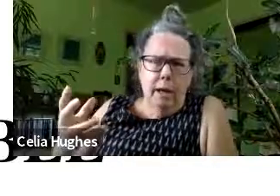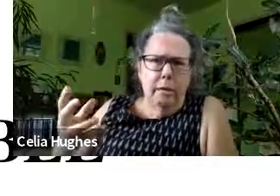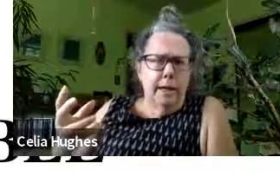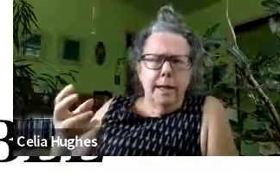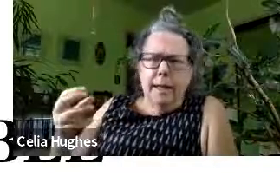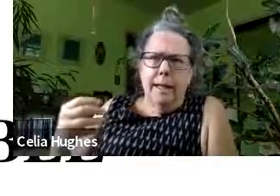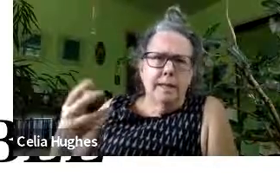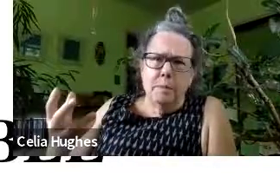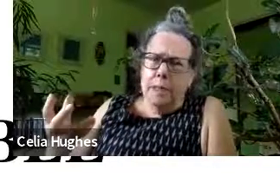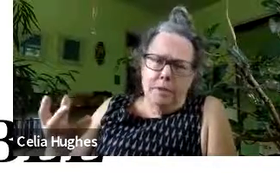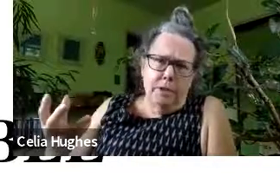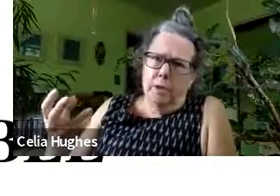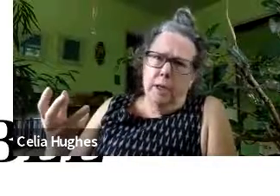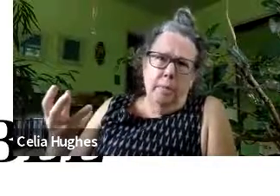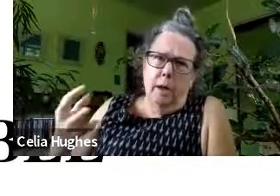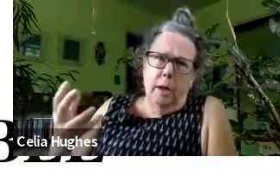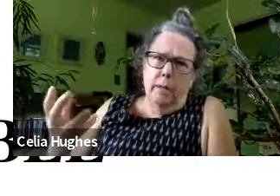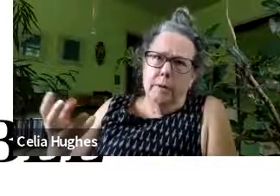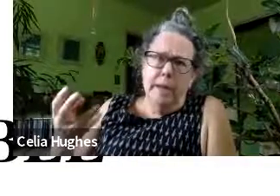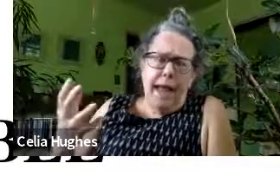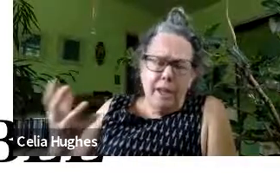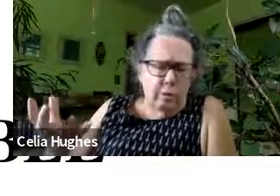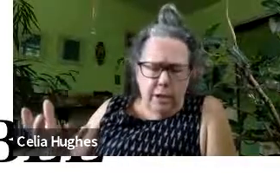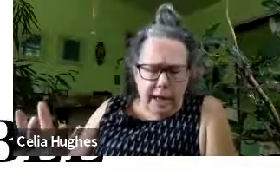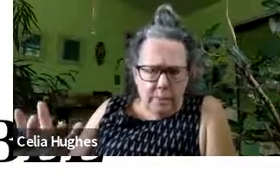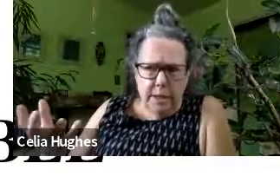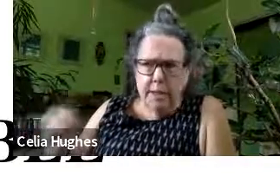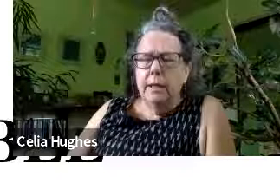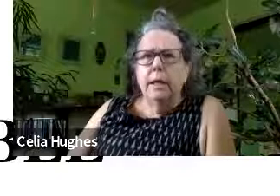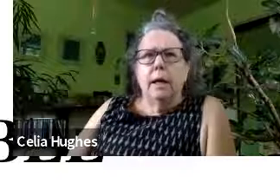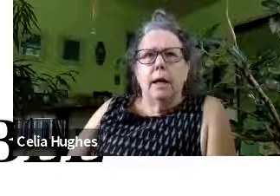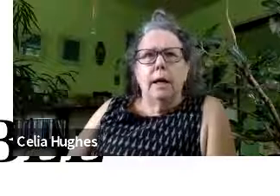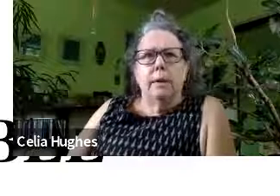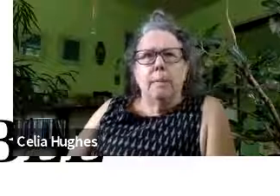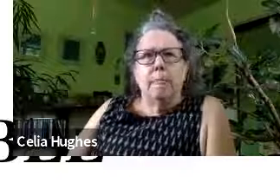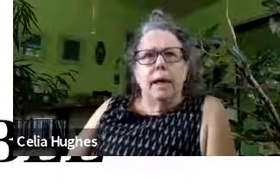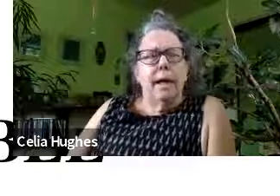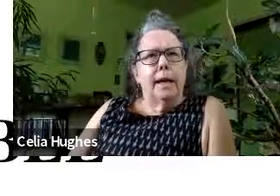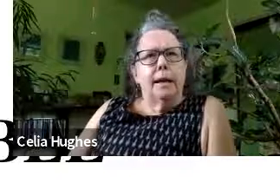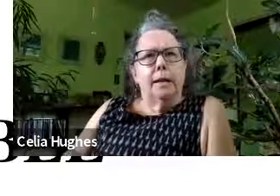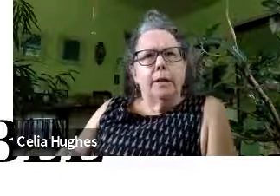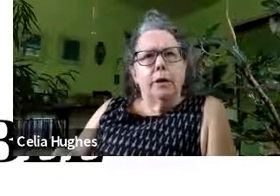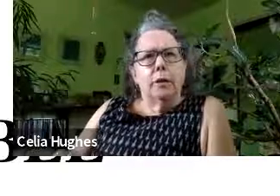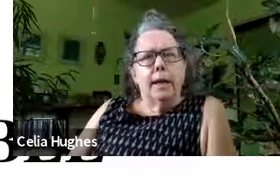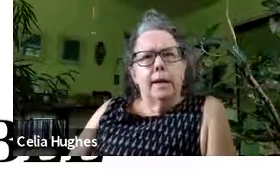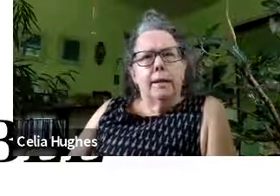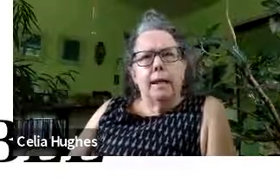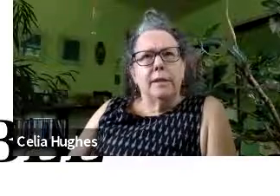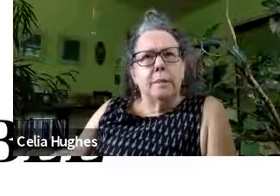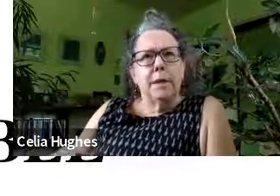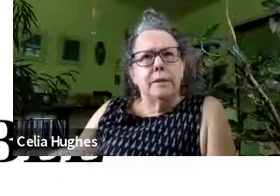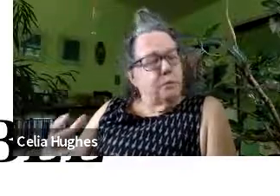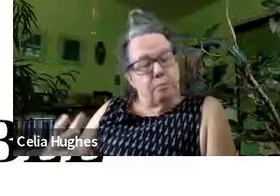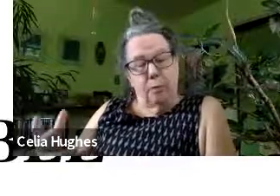captioning around, and sometimes it's really inaccurate captioning, and you know,